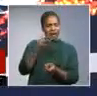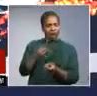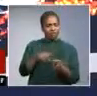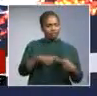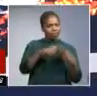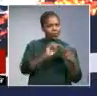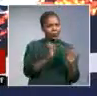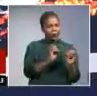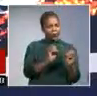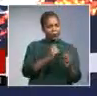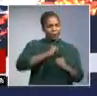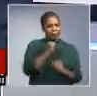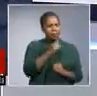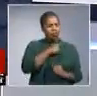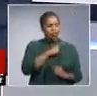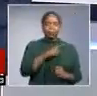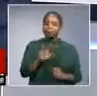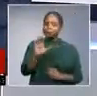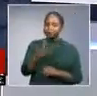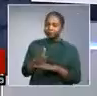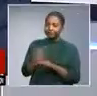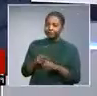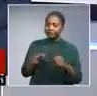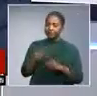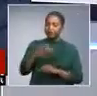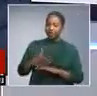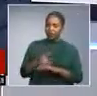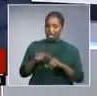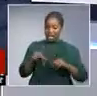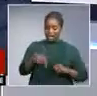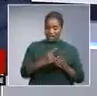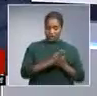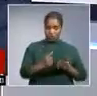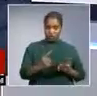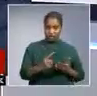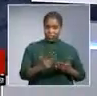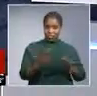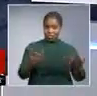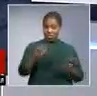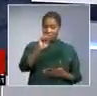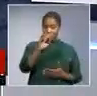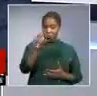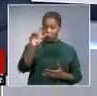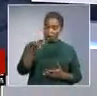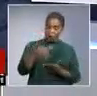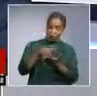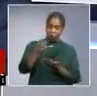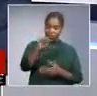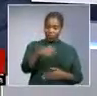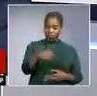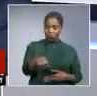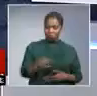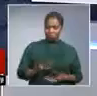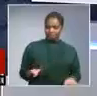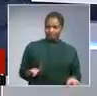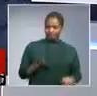suspend him anymore, let's keep him? Very quickly, before the end of this week, will Solly Msimanga be out? He says the numbers are not in his